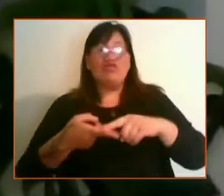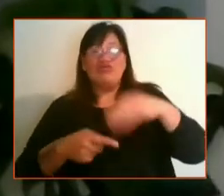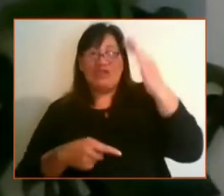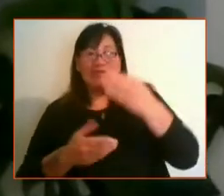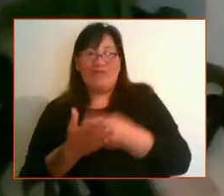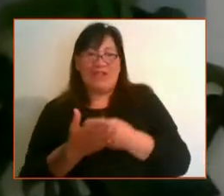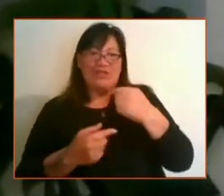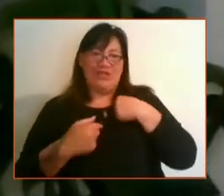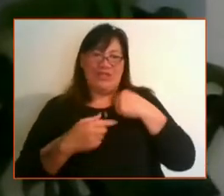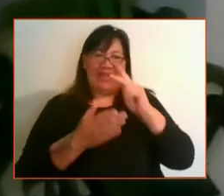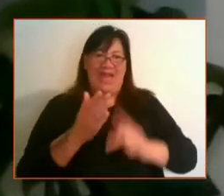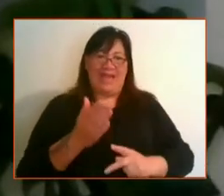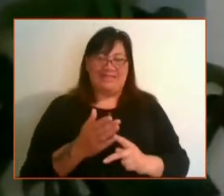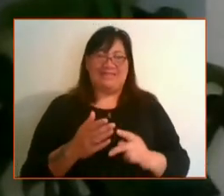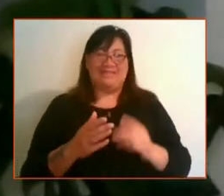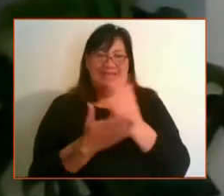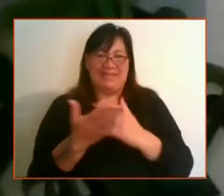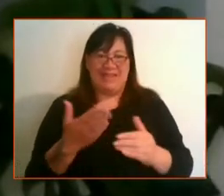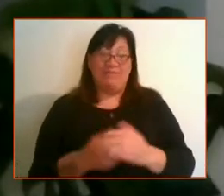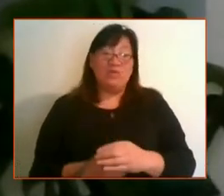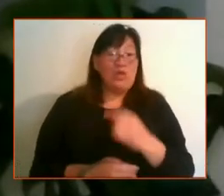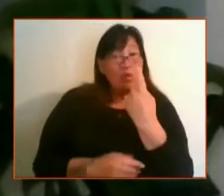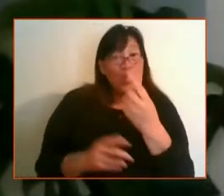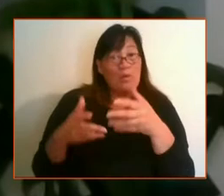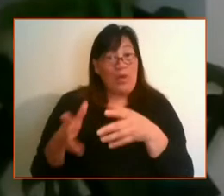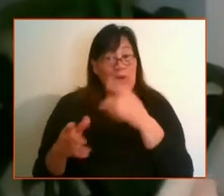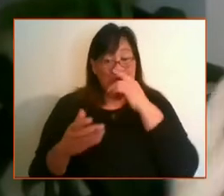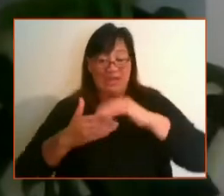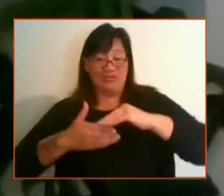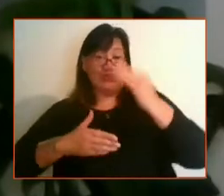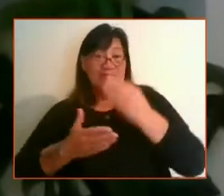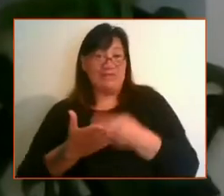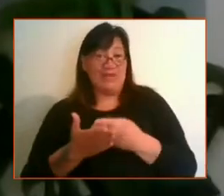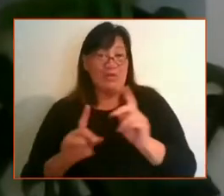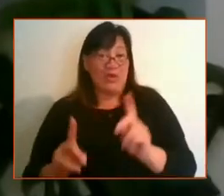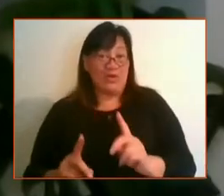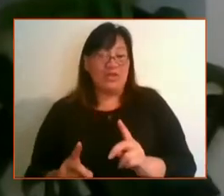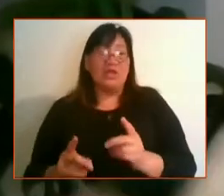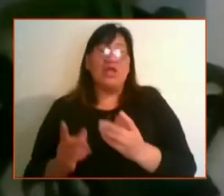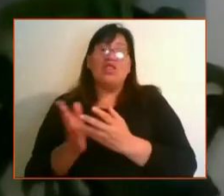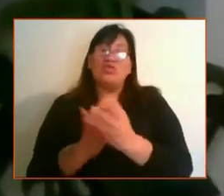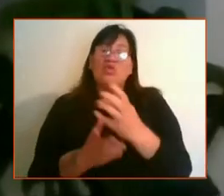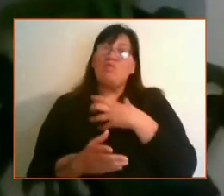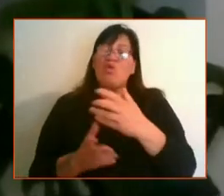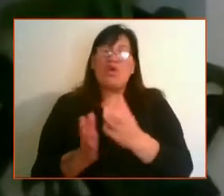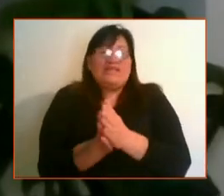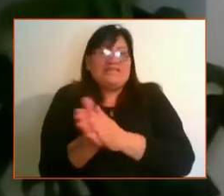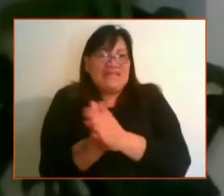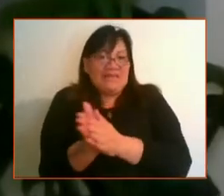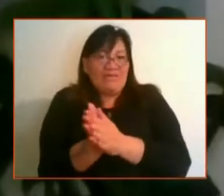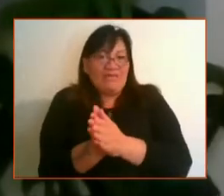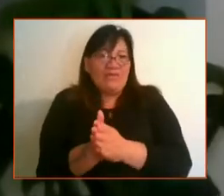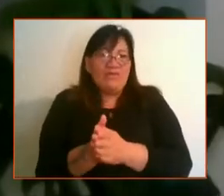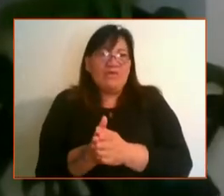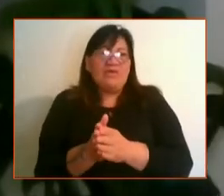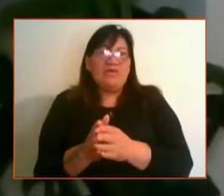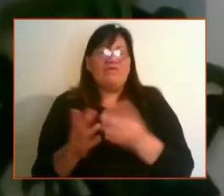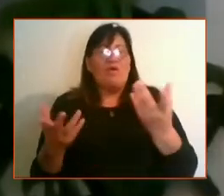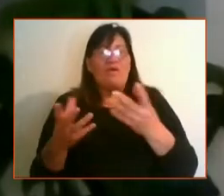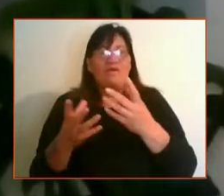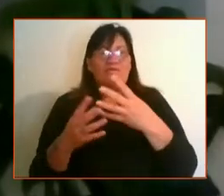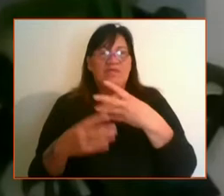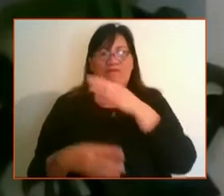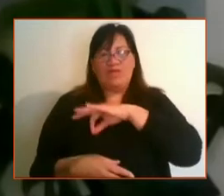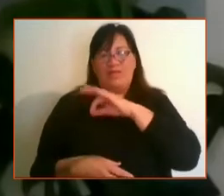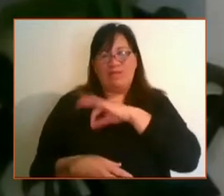one of the many ways that we could go about increasing the funding would be through greater incentivization of that kind of philanthropic funding, but that is